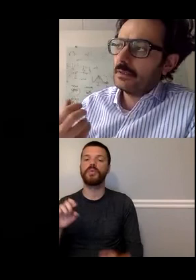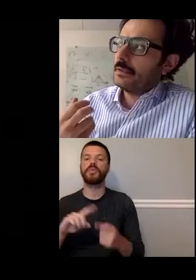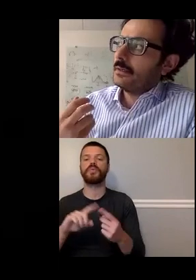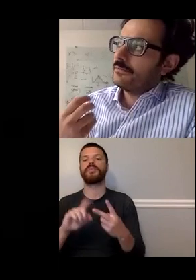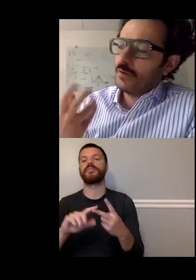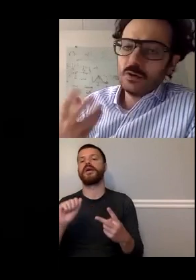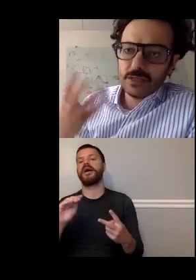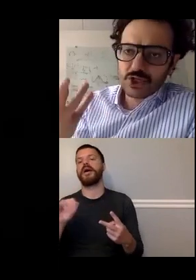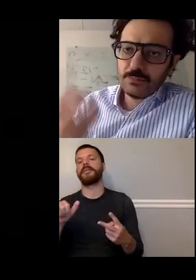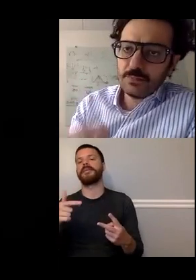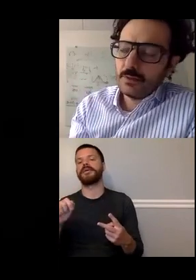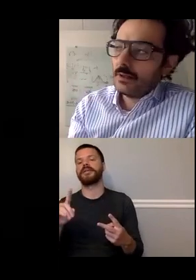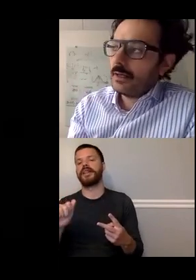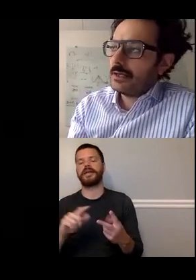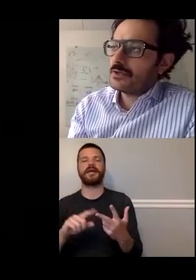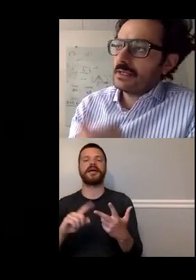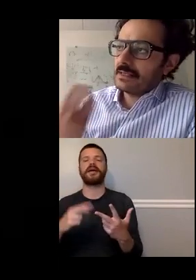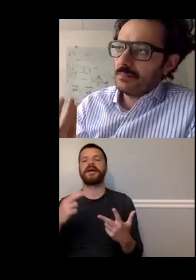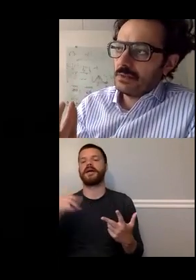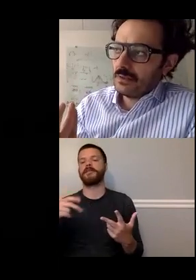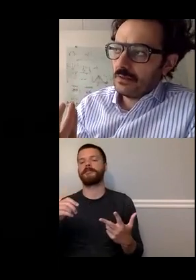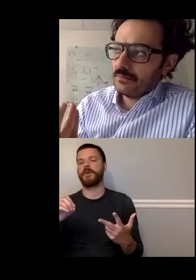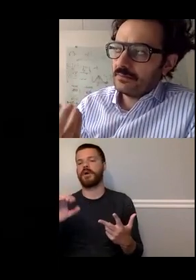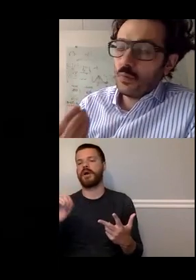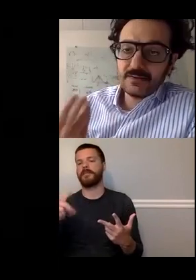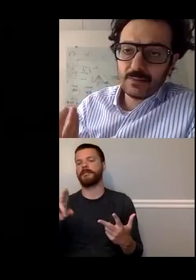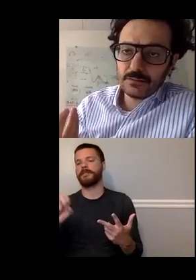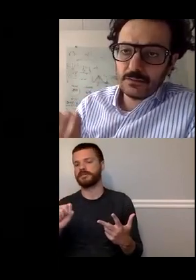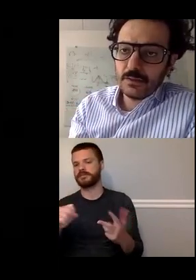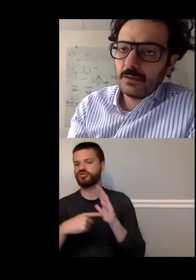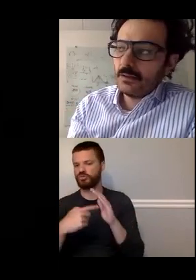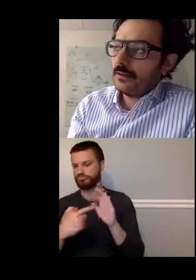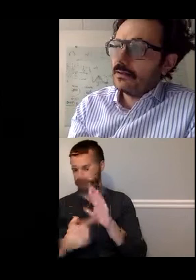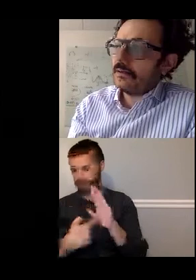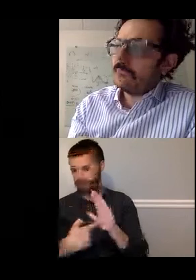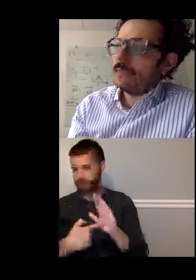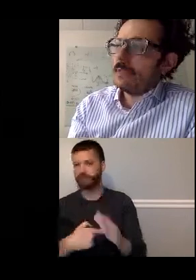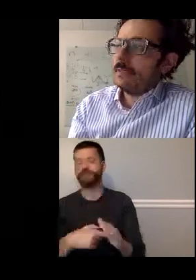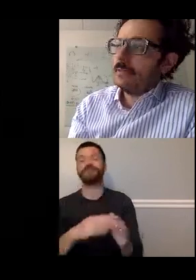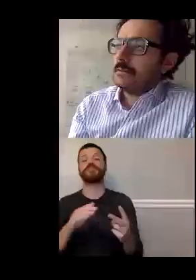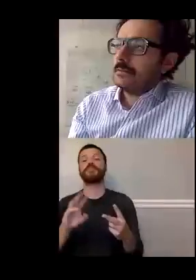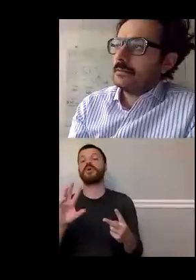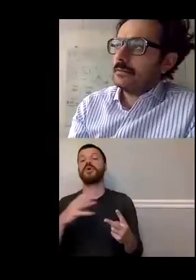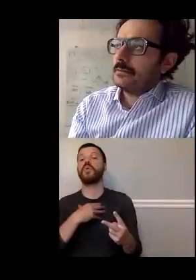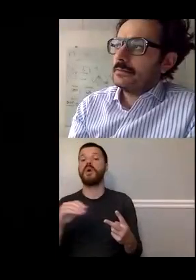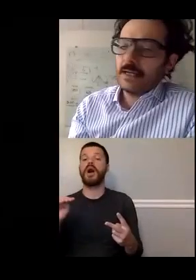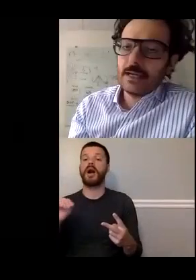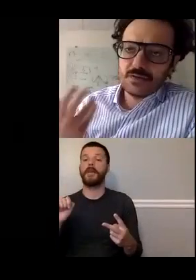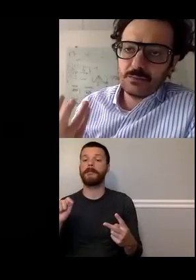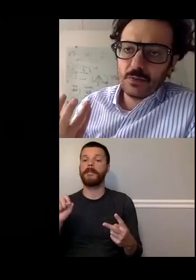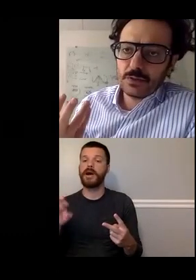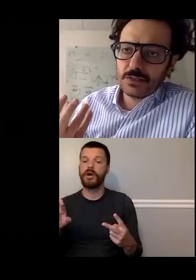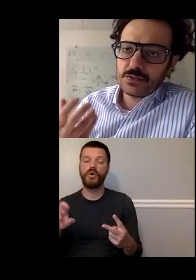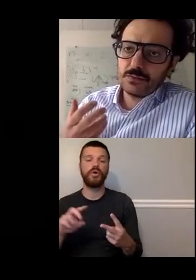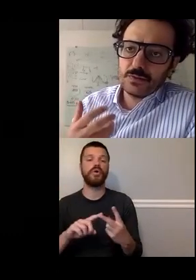hippocampus, volume and shape. I showed examples of white matter, and the